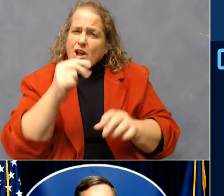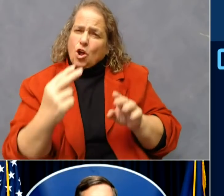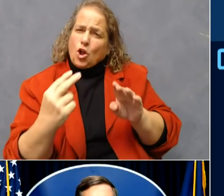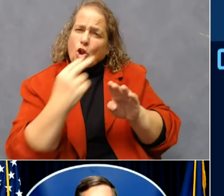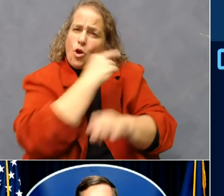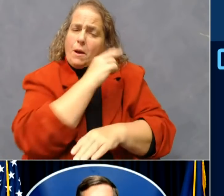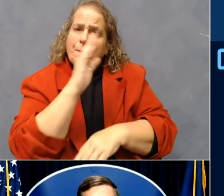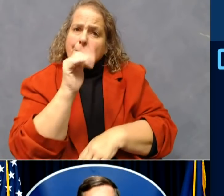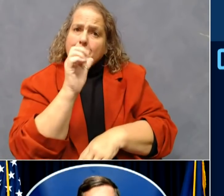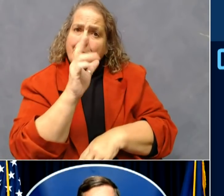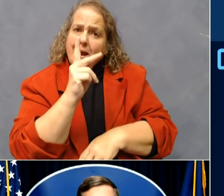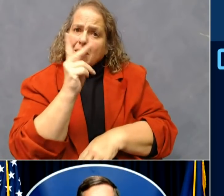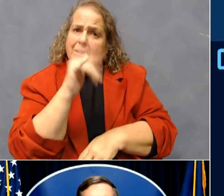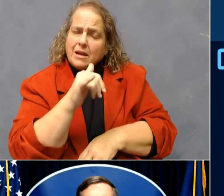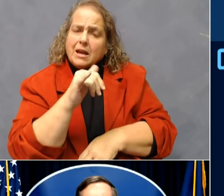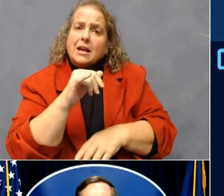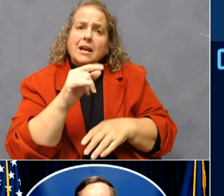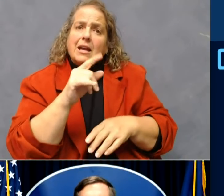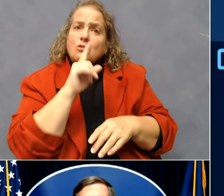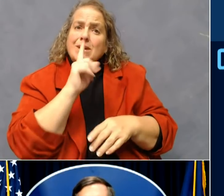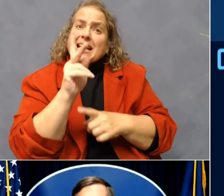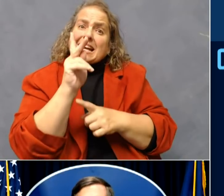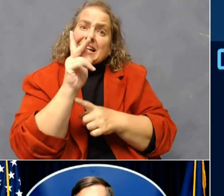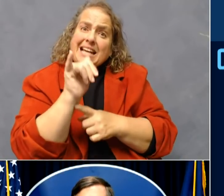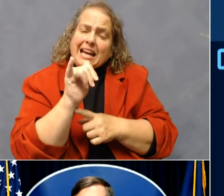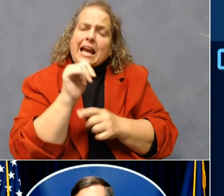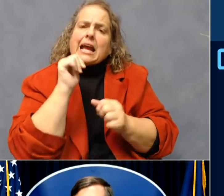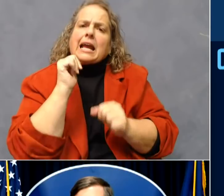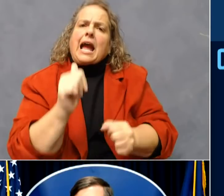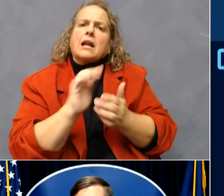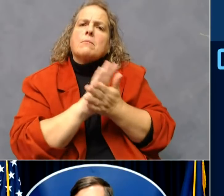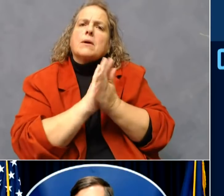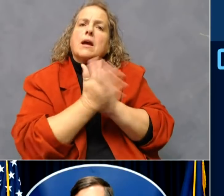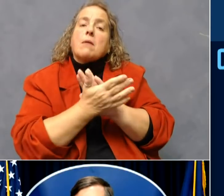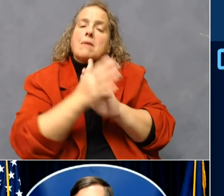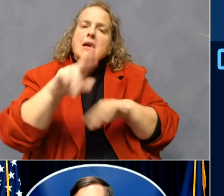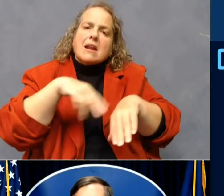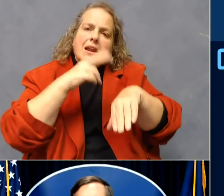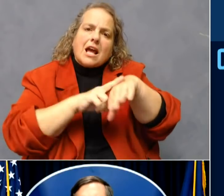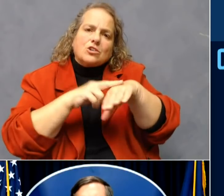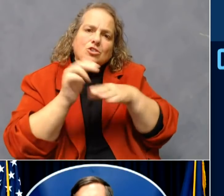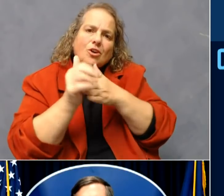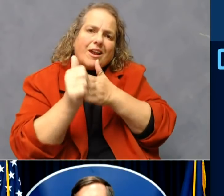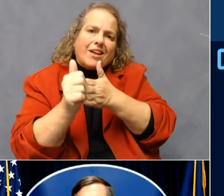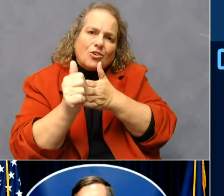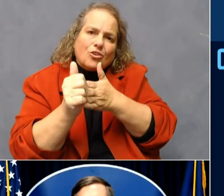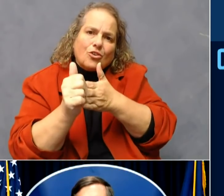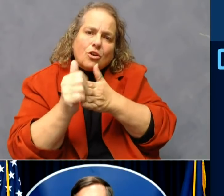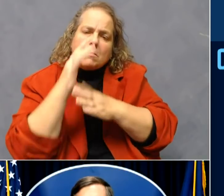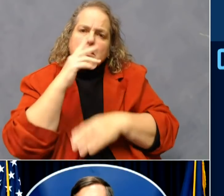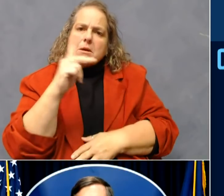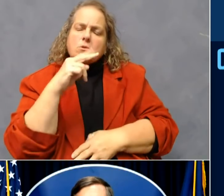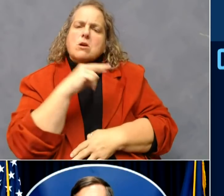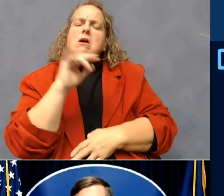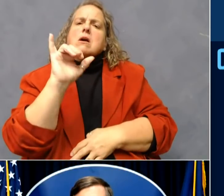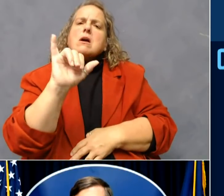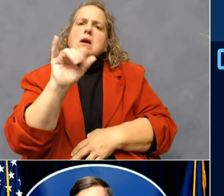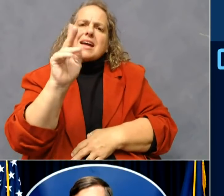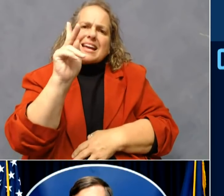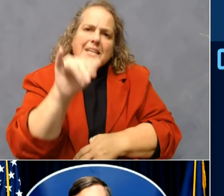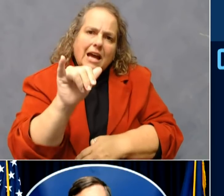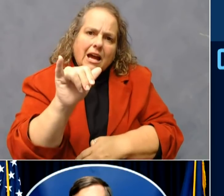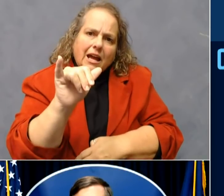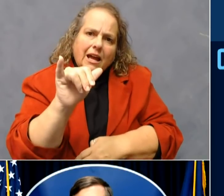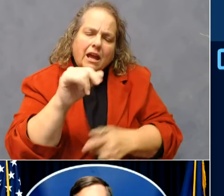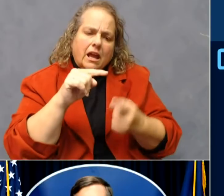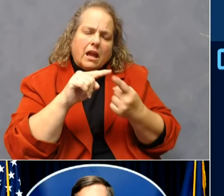be a national leader, and we hope is remembered as a national leader because we care about each other, we do what it